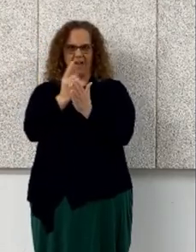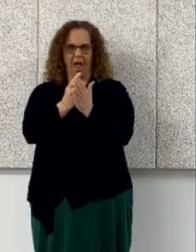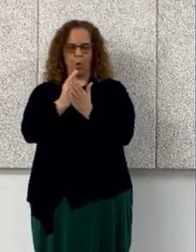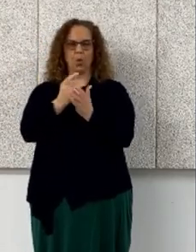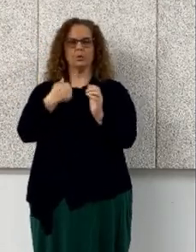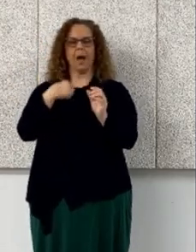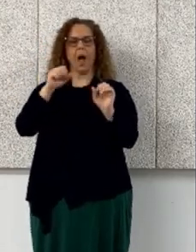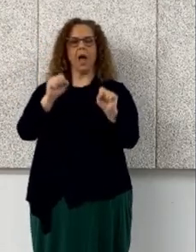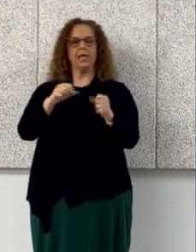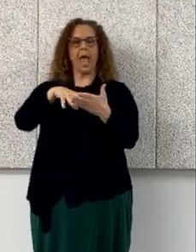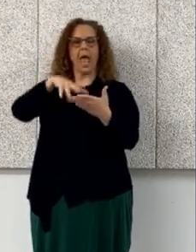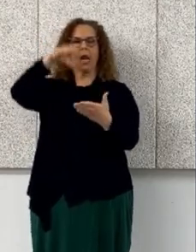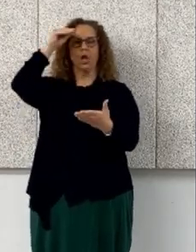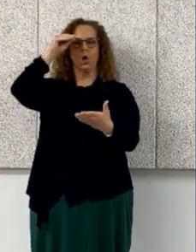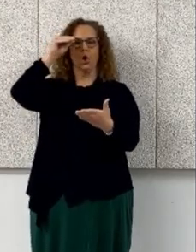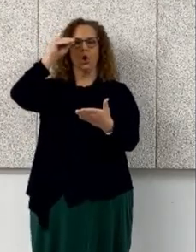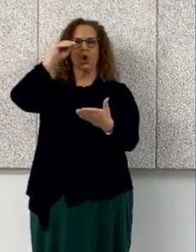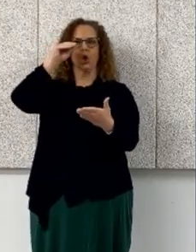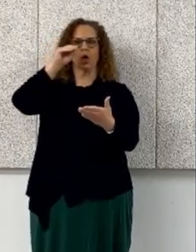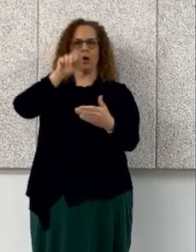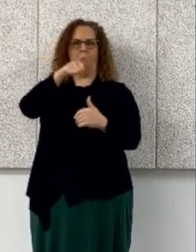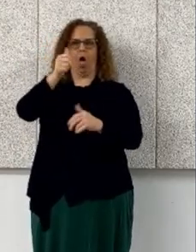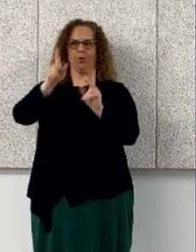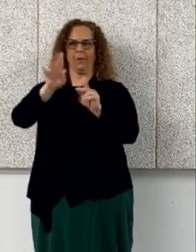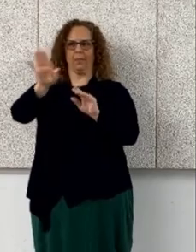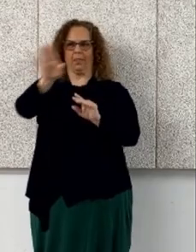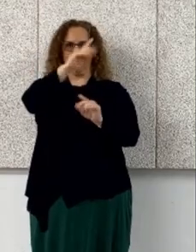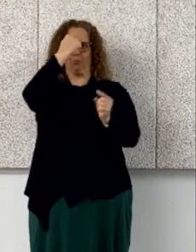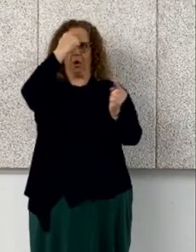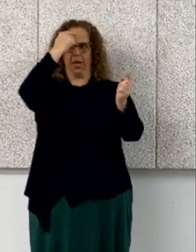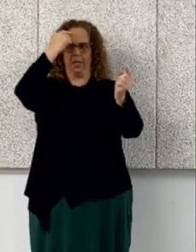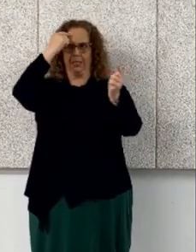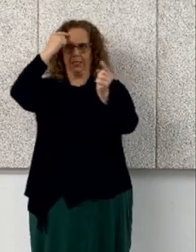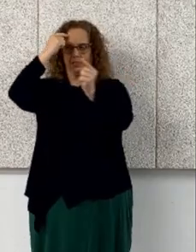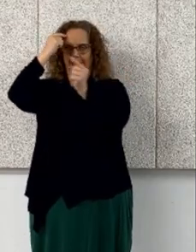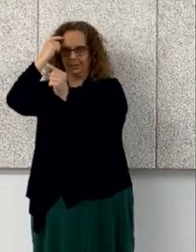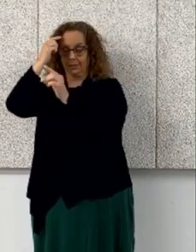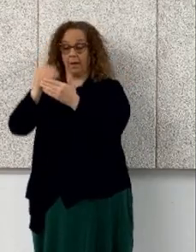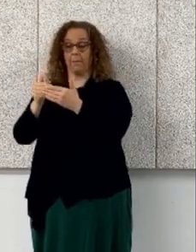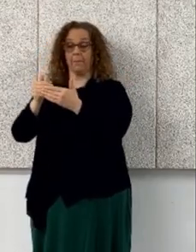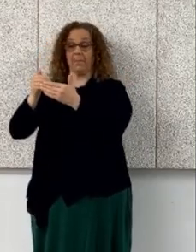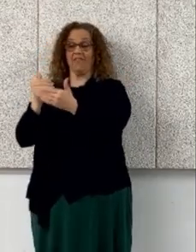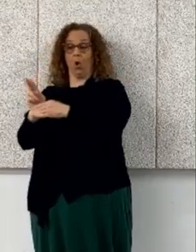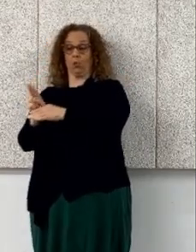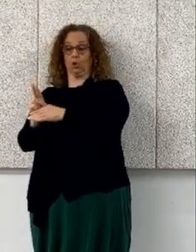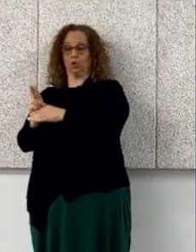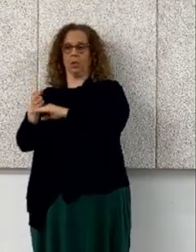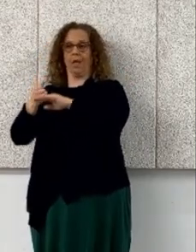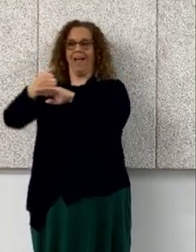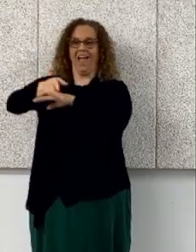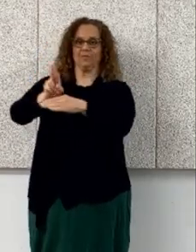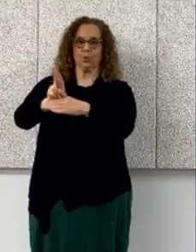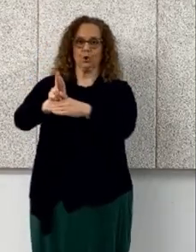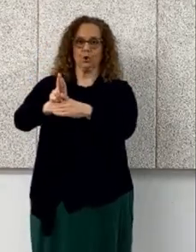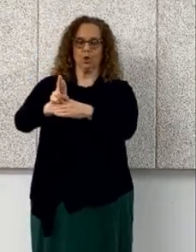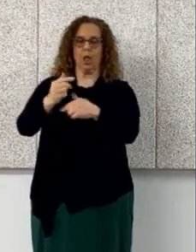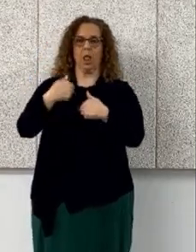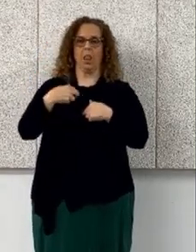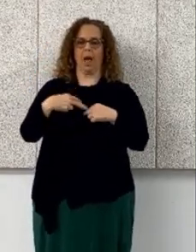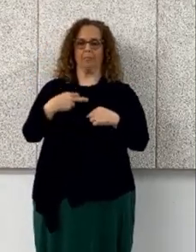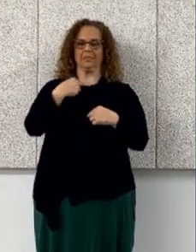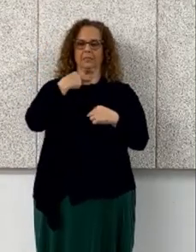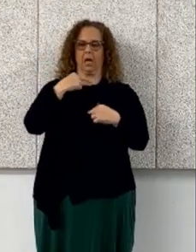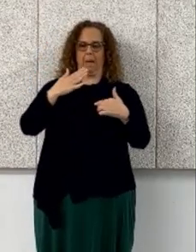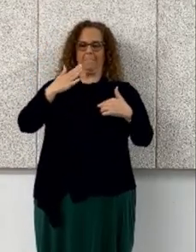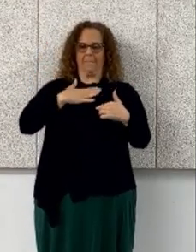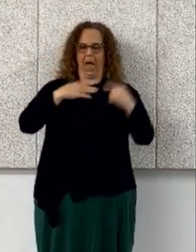other people's brains. Before rehearsal and after rehearsal, I will be stuck inside my own brain. And I know what